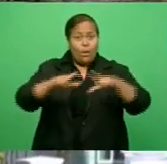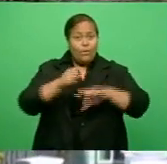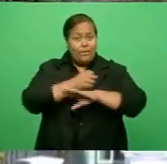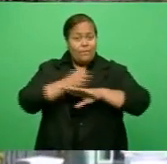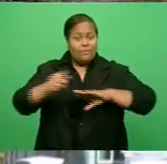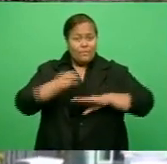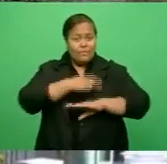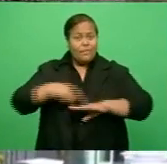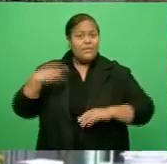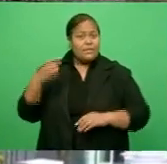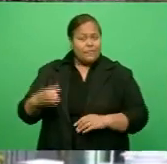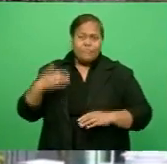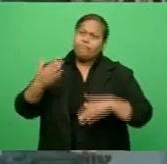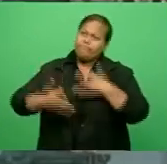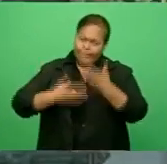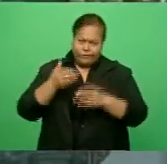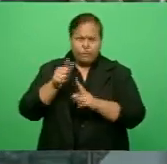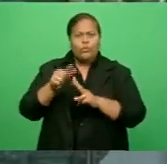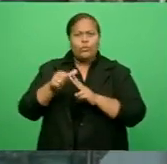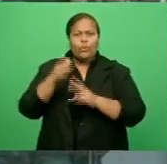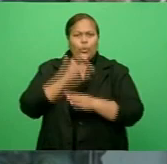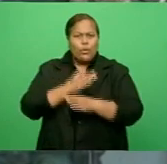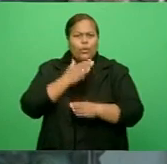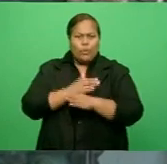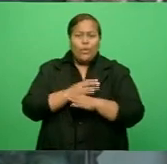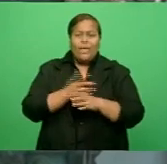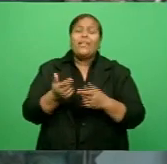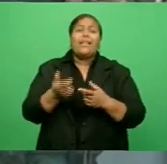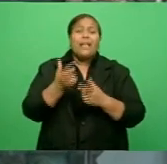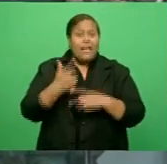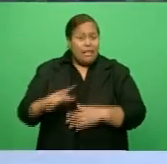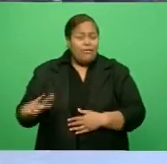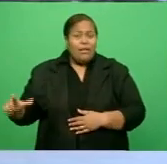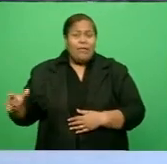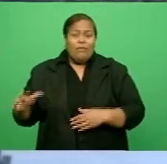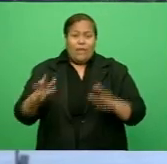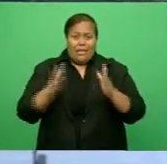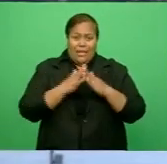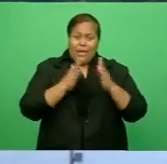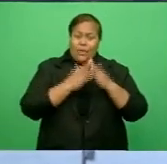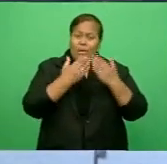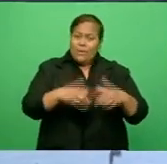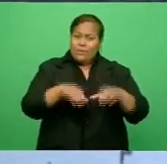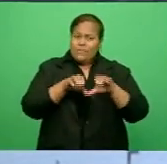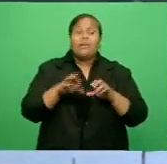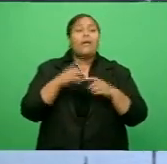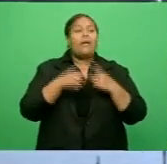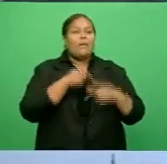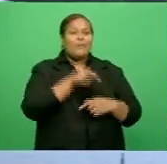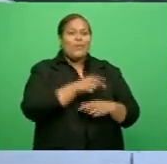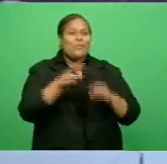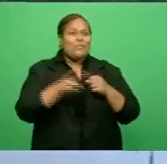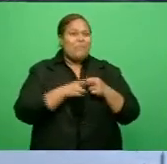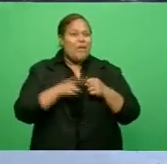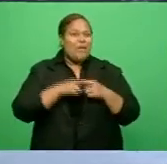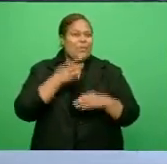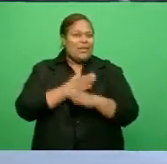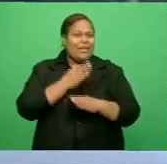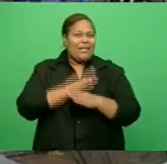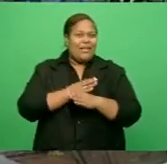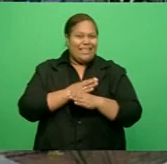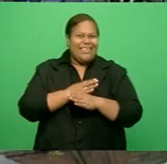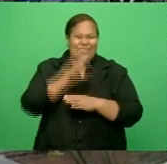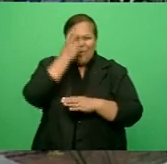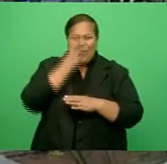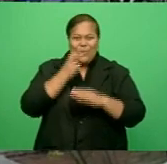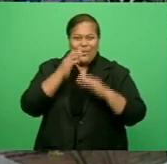that they are also working with the Levuka Municipal Council to begin repair works to some of its historical buildings. One such site is where